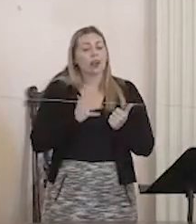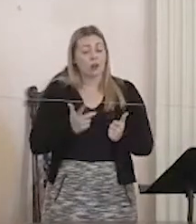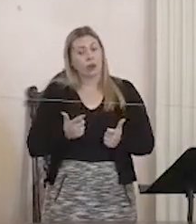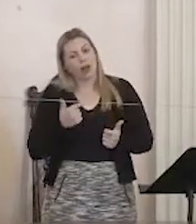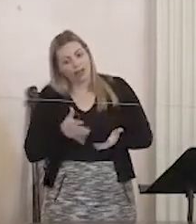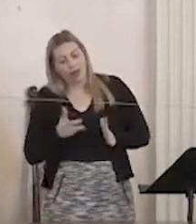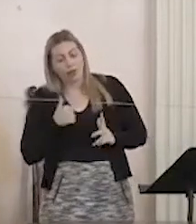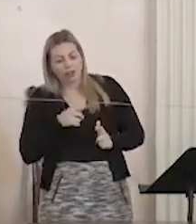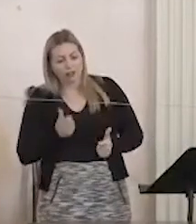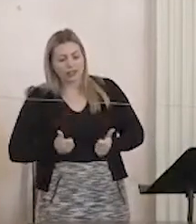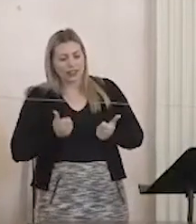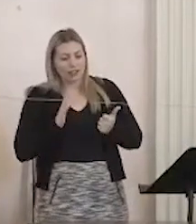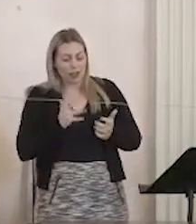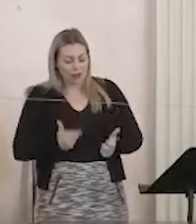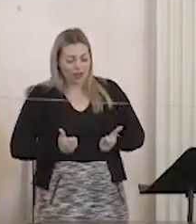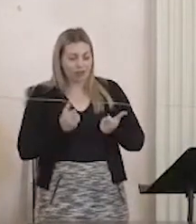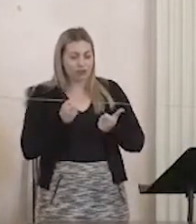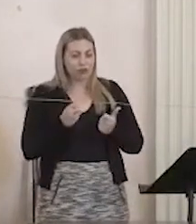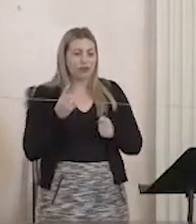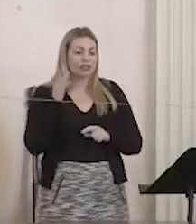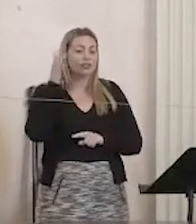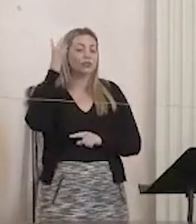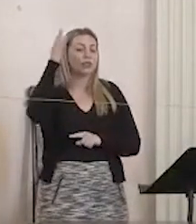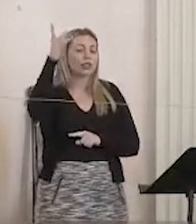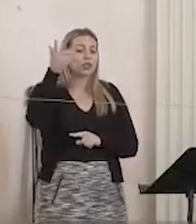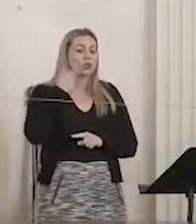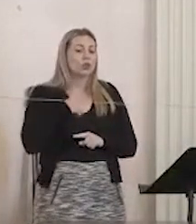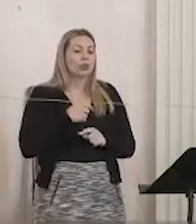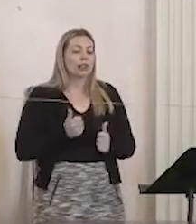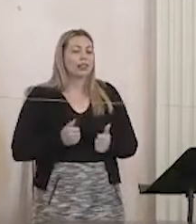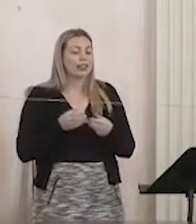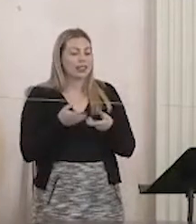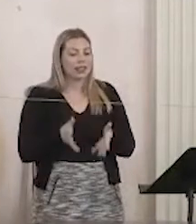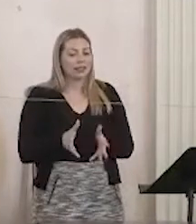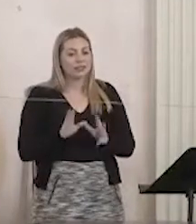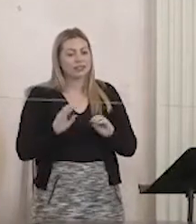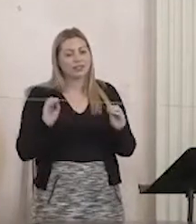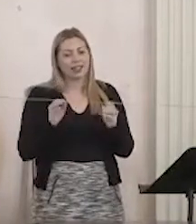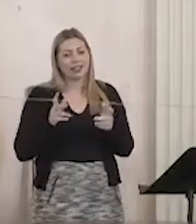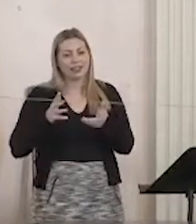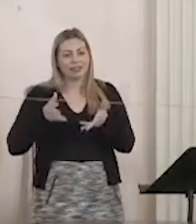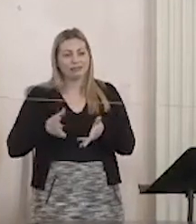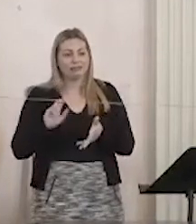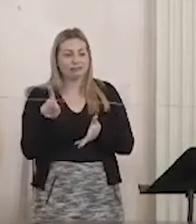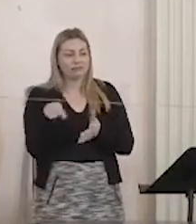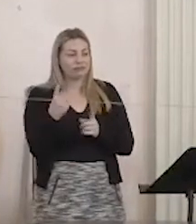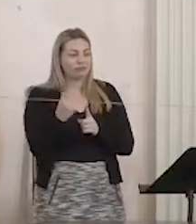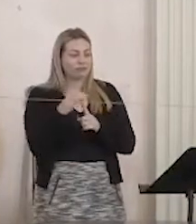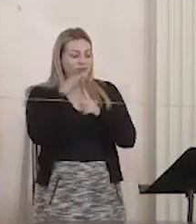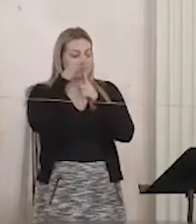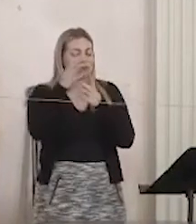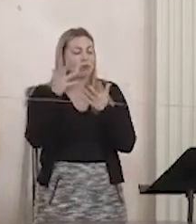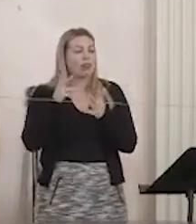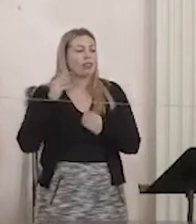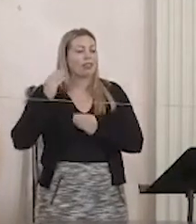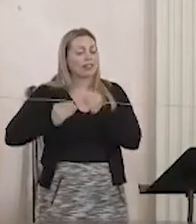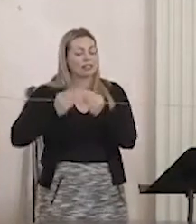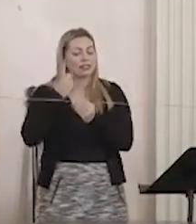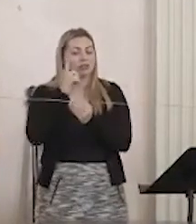we live our lives so that one day we leave nothing behind but a legacy of